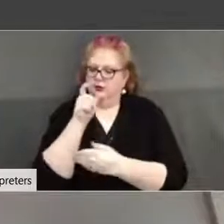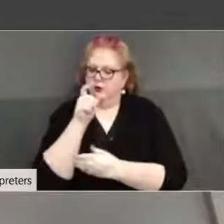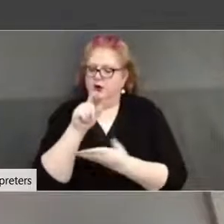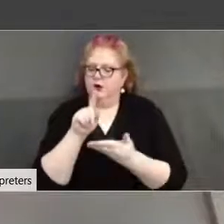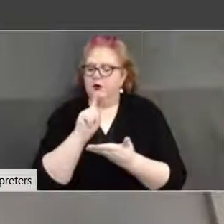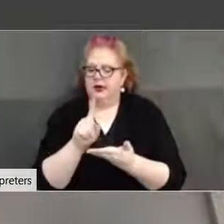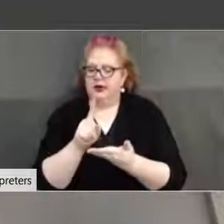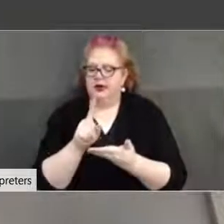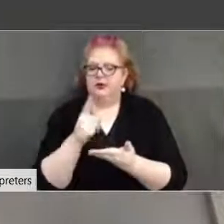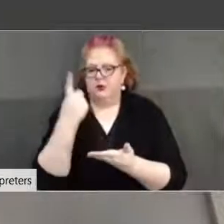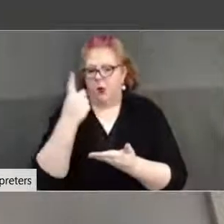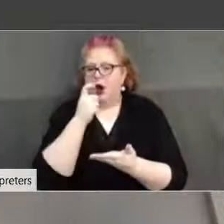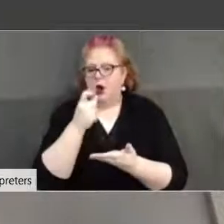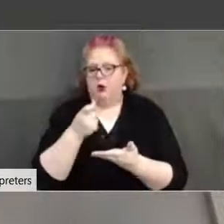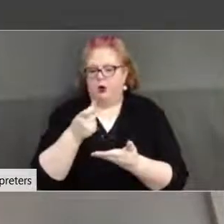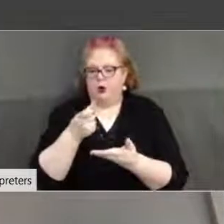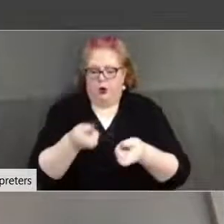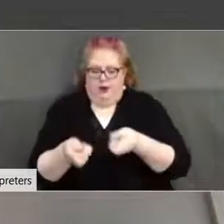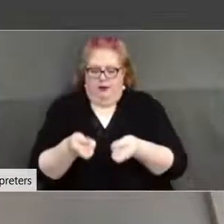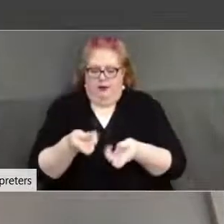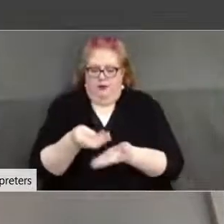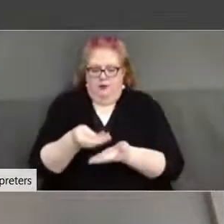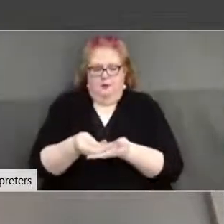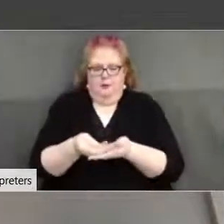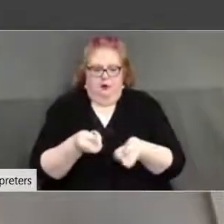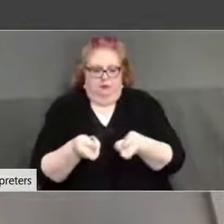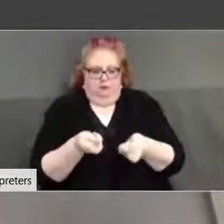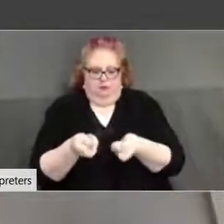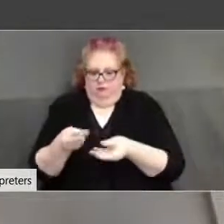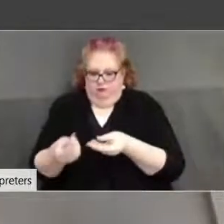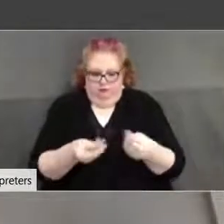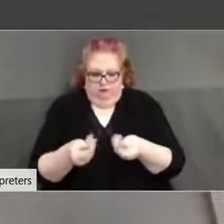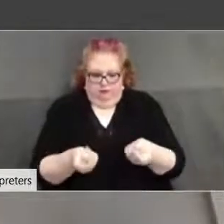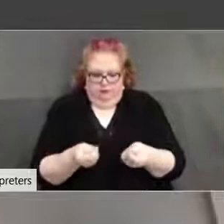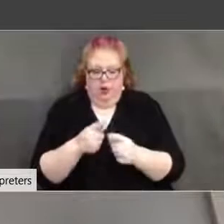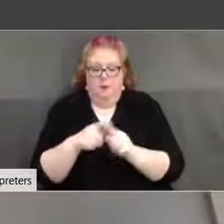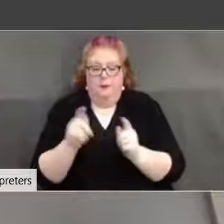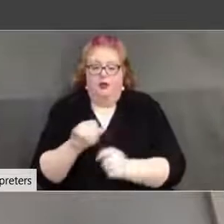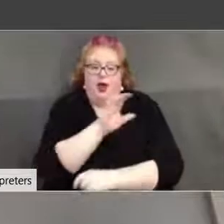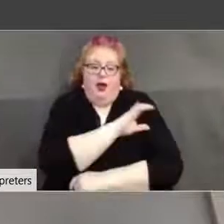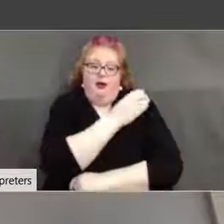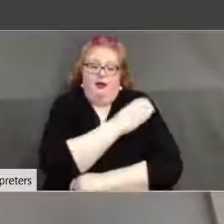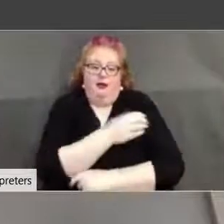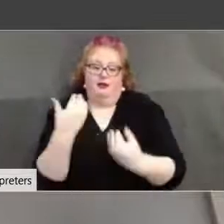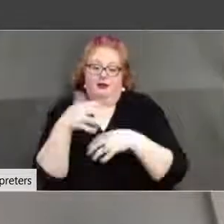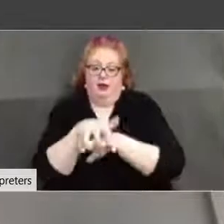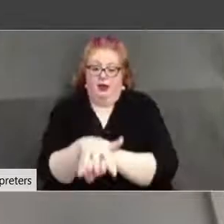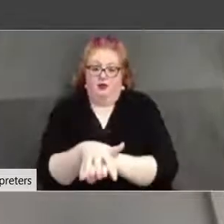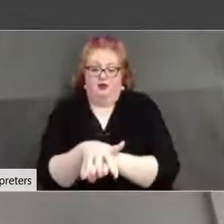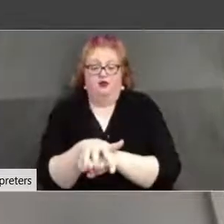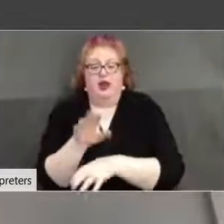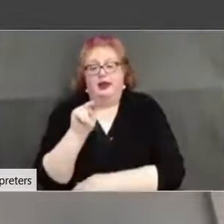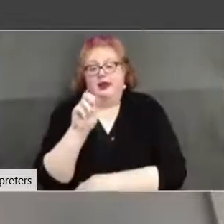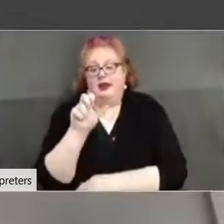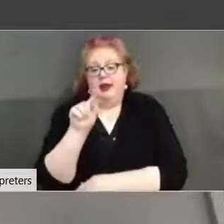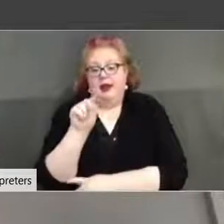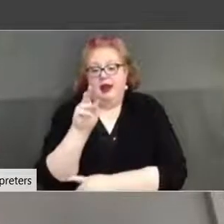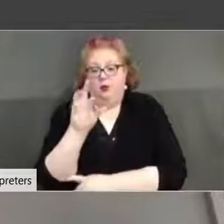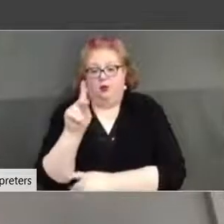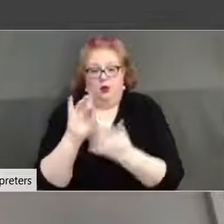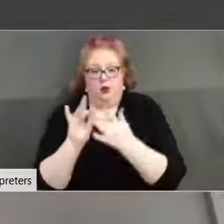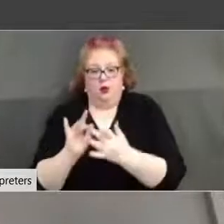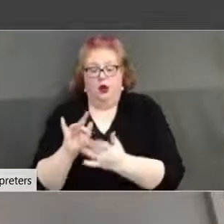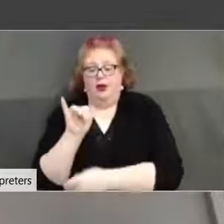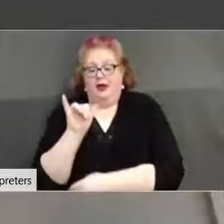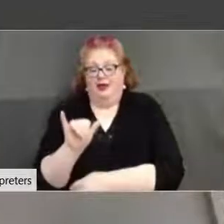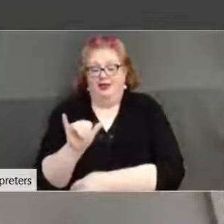money. What happens with a clinically integrated network? Right now, the panel in